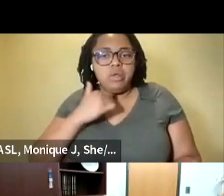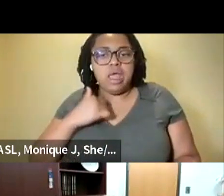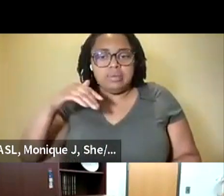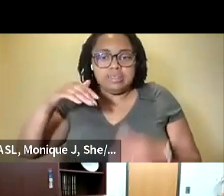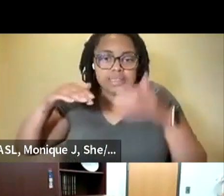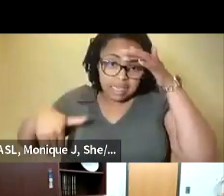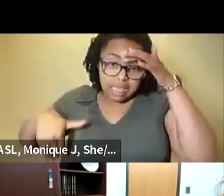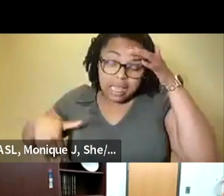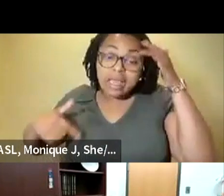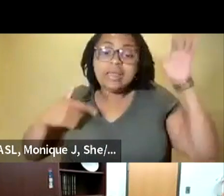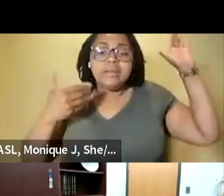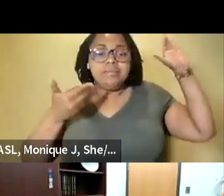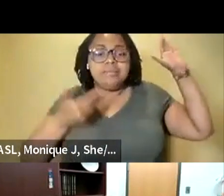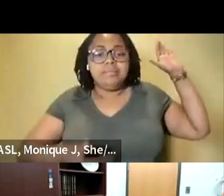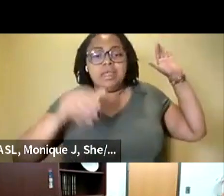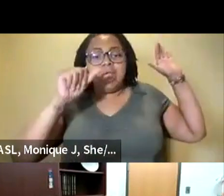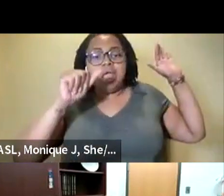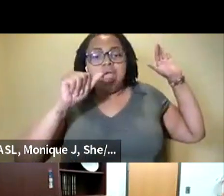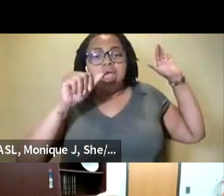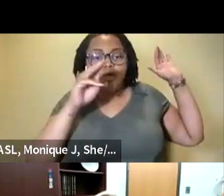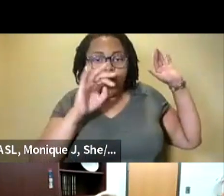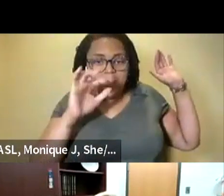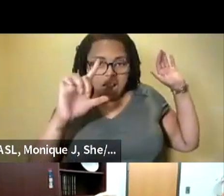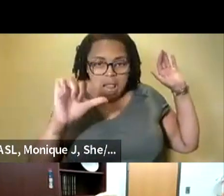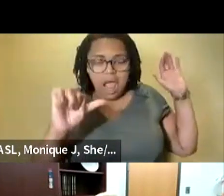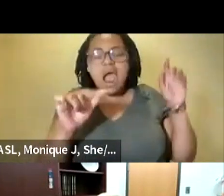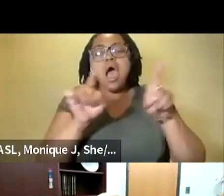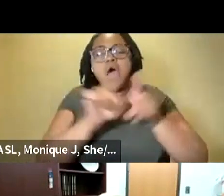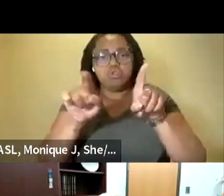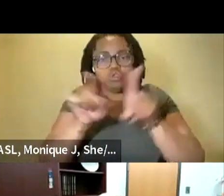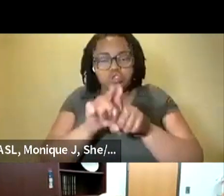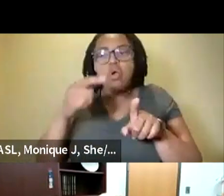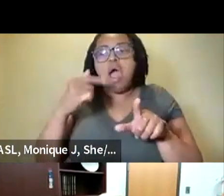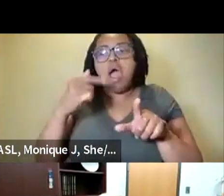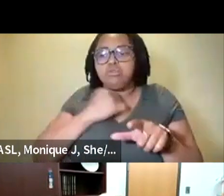as well. I'm going to piggyback on both of those guys. And thank sorry you.